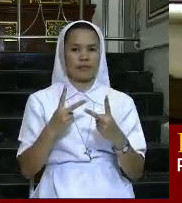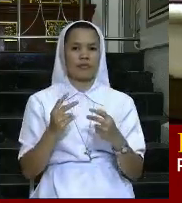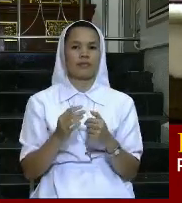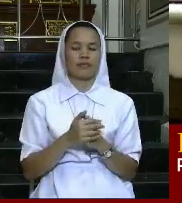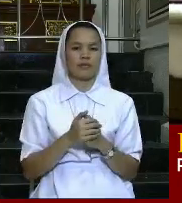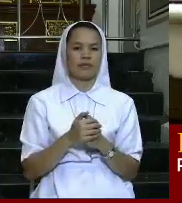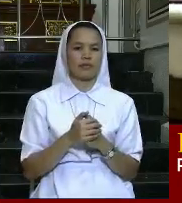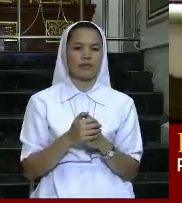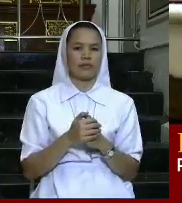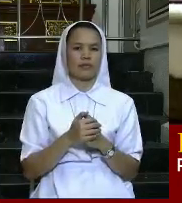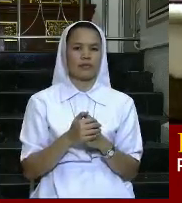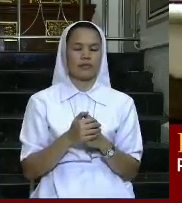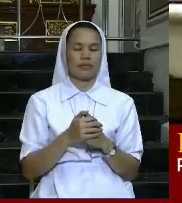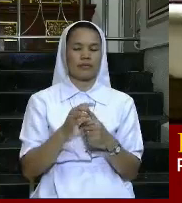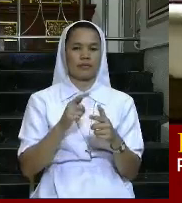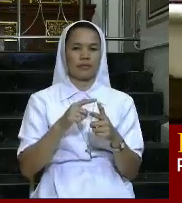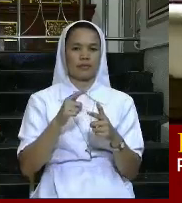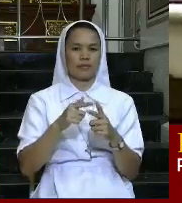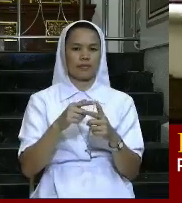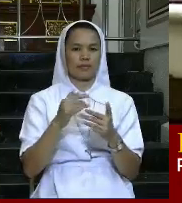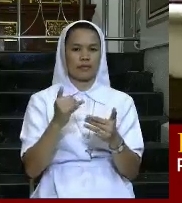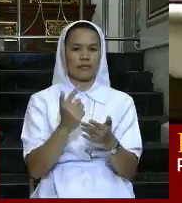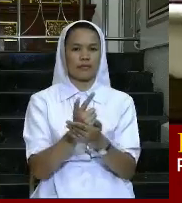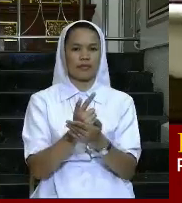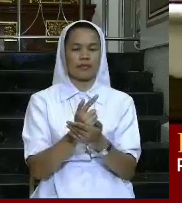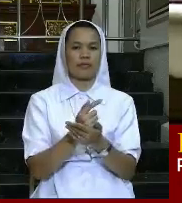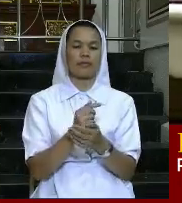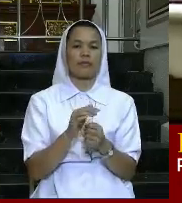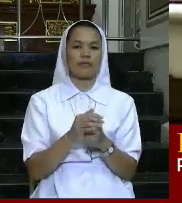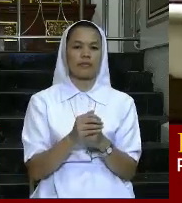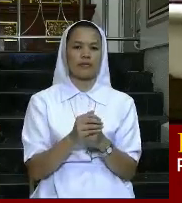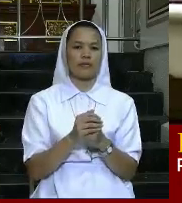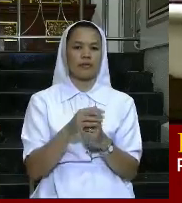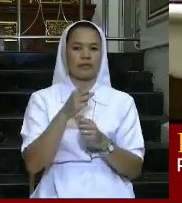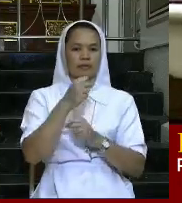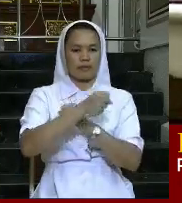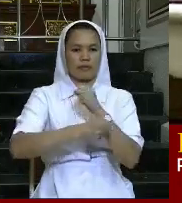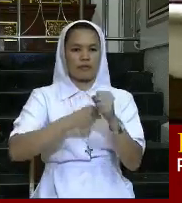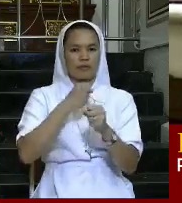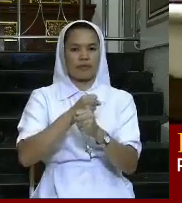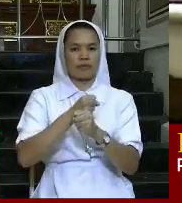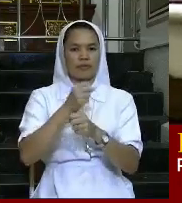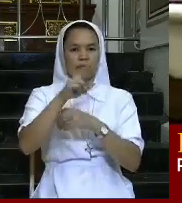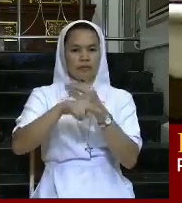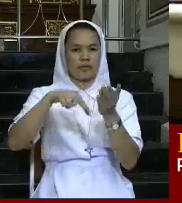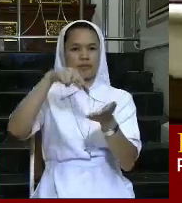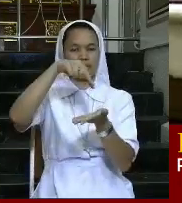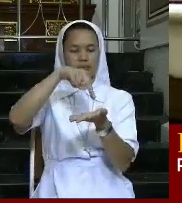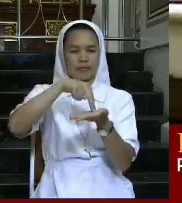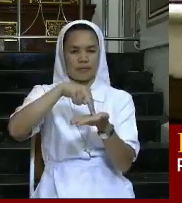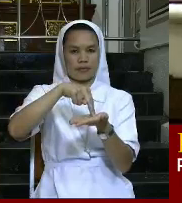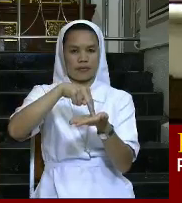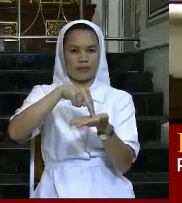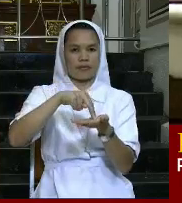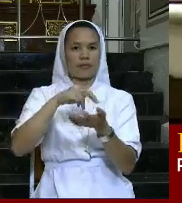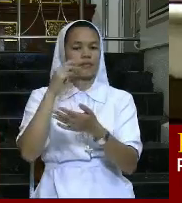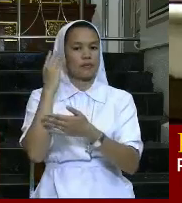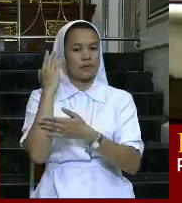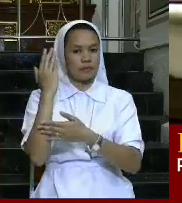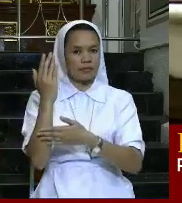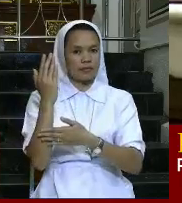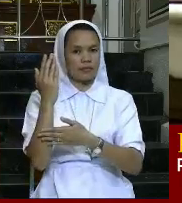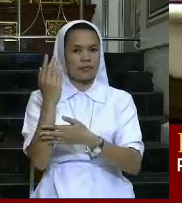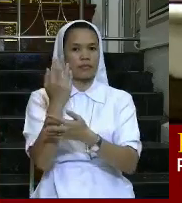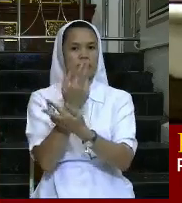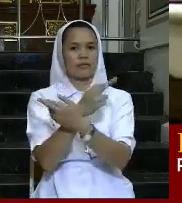The coming memorial of the Paschal mystery, the Passion, Death, and Resurrection, is the